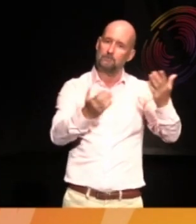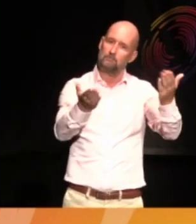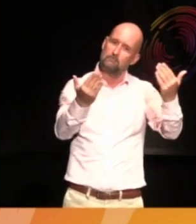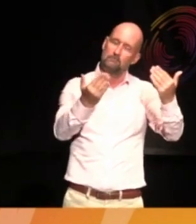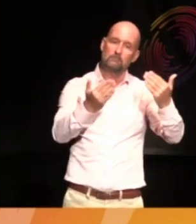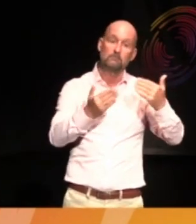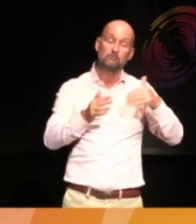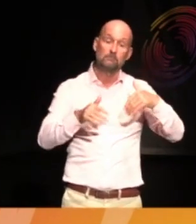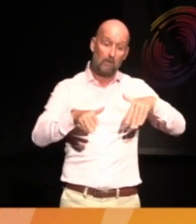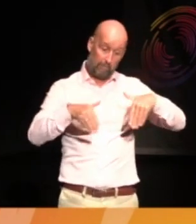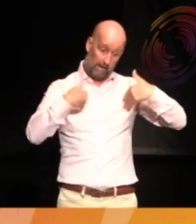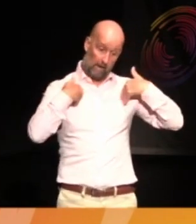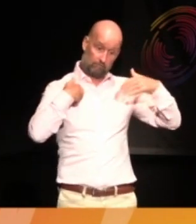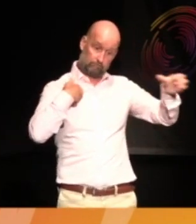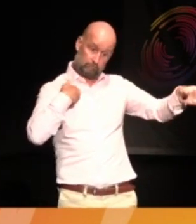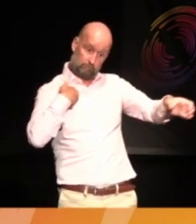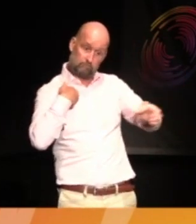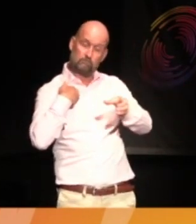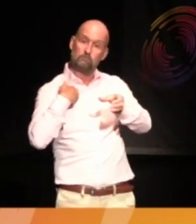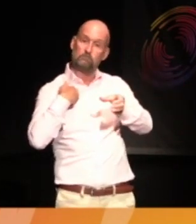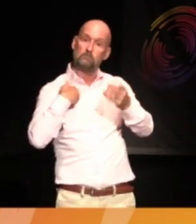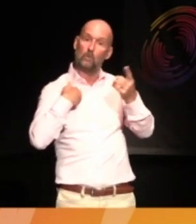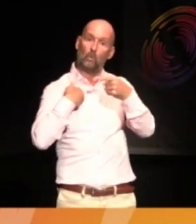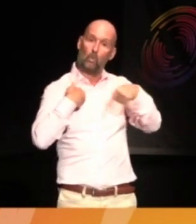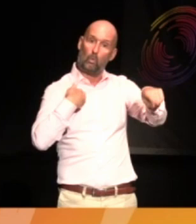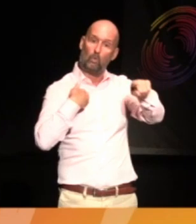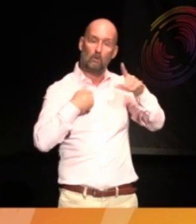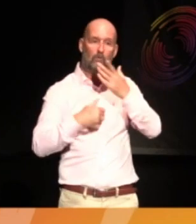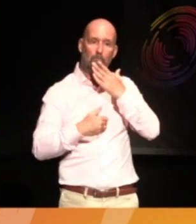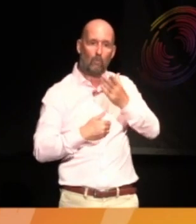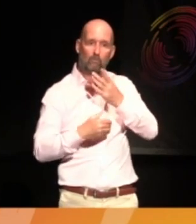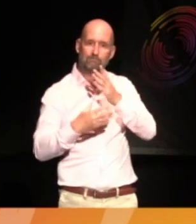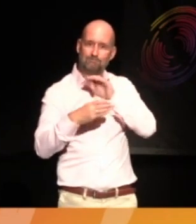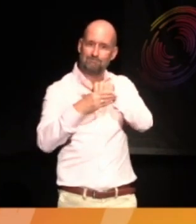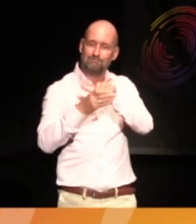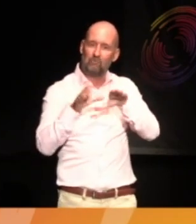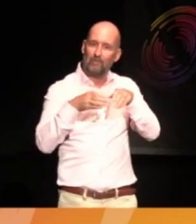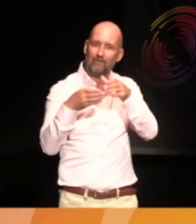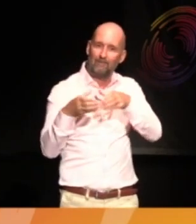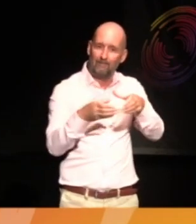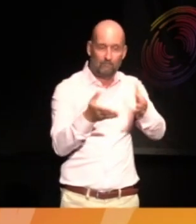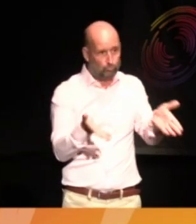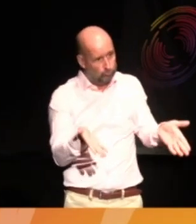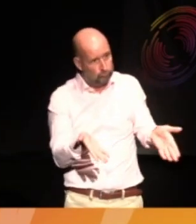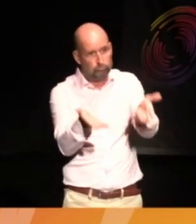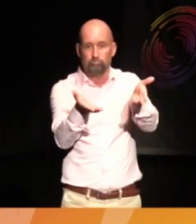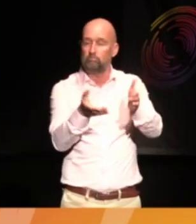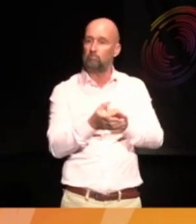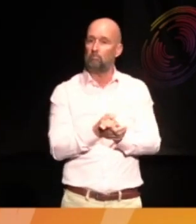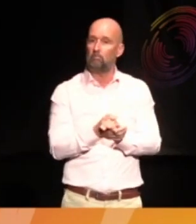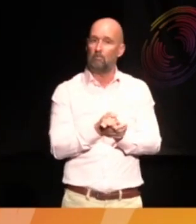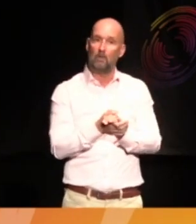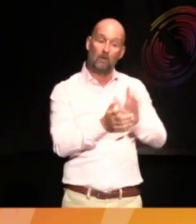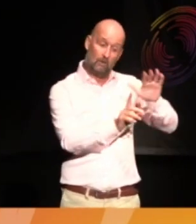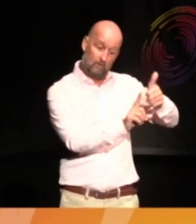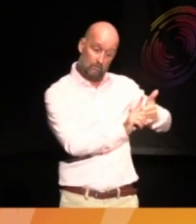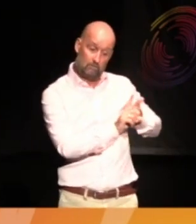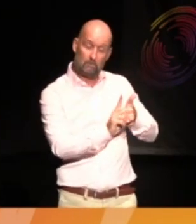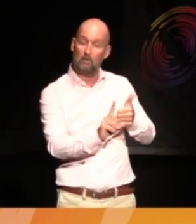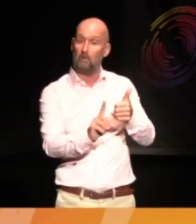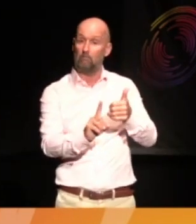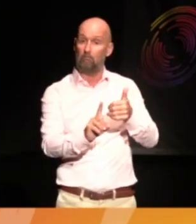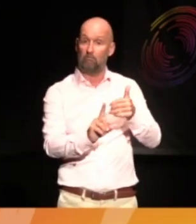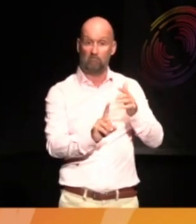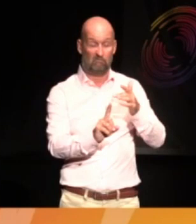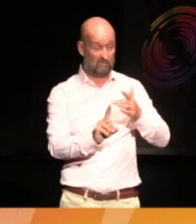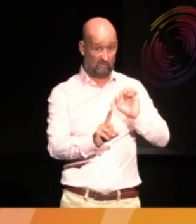side, allow the underrepresented individuals to have a voice. Allyship is actually something that is a lifelong process.